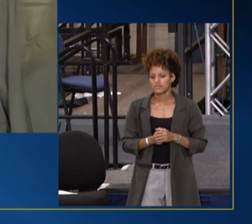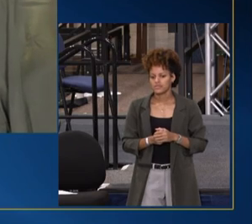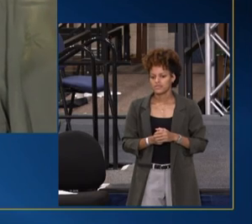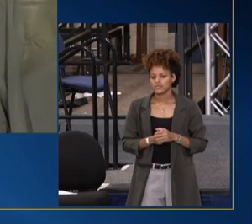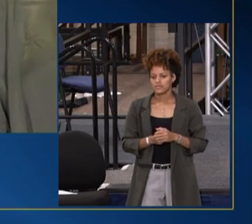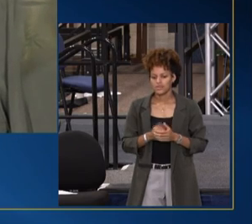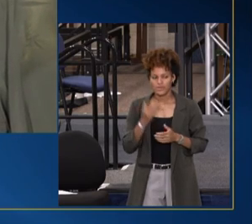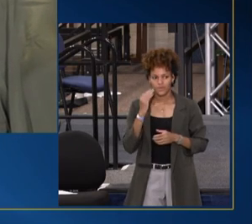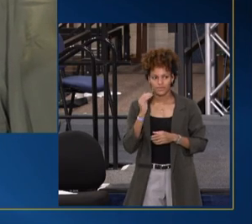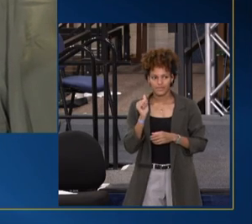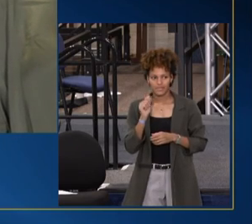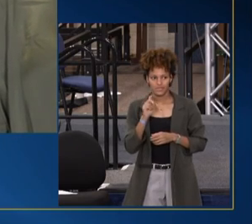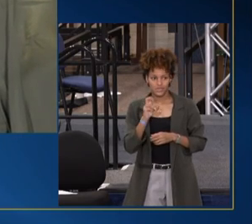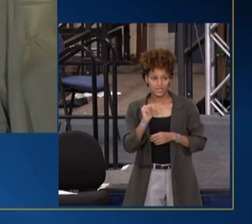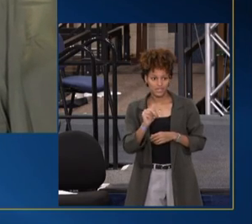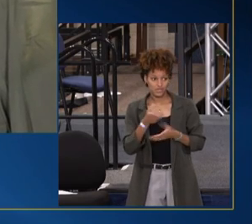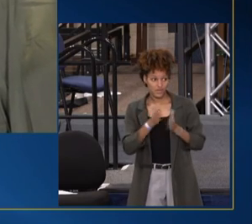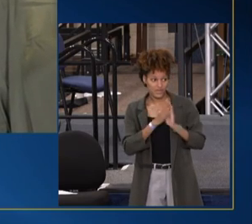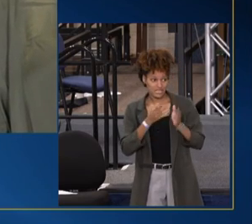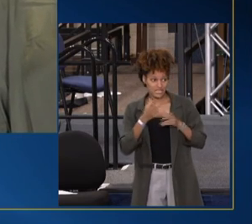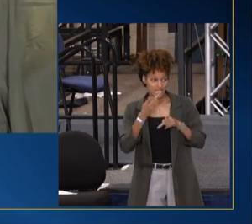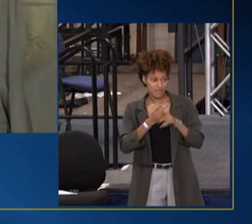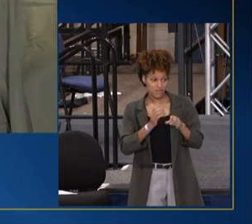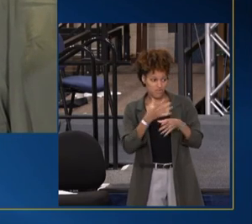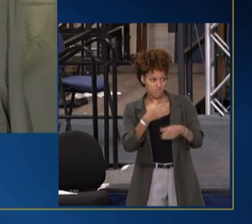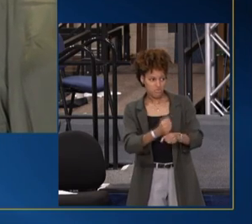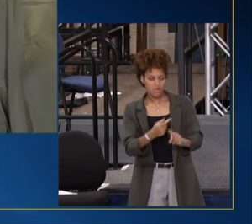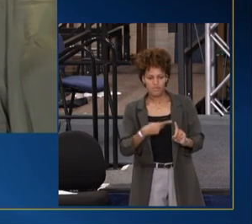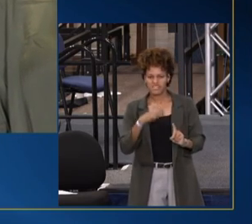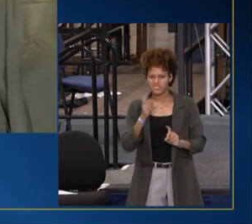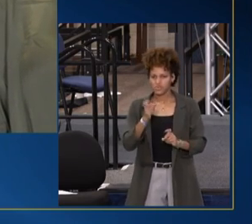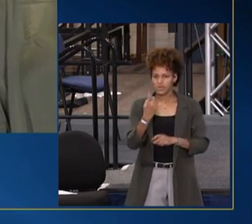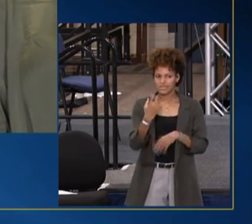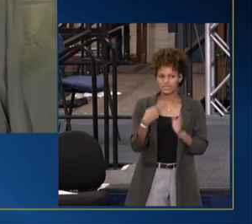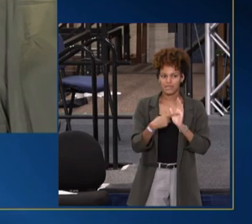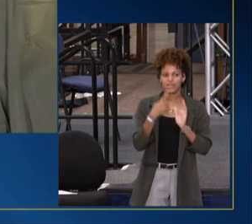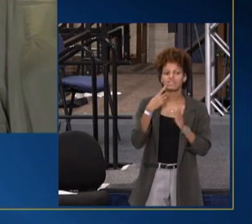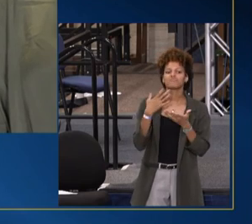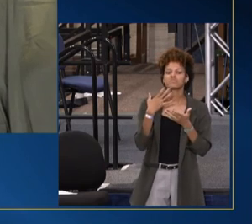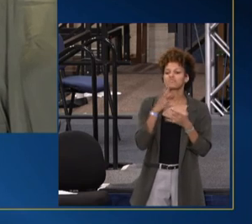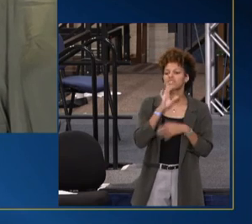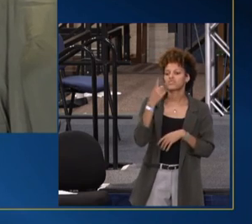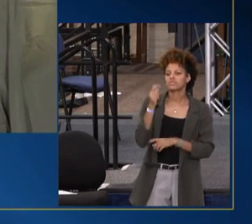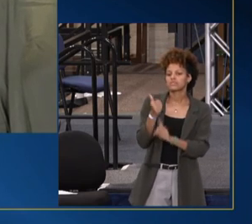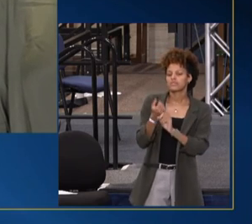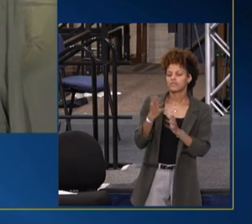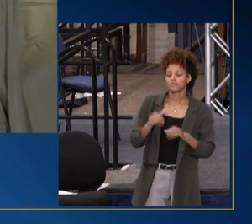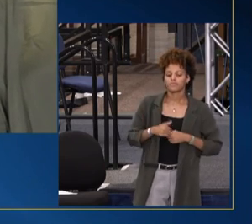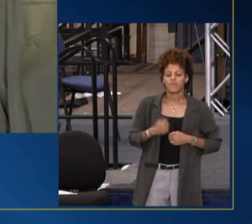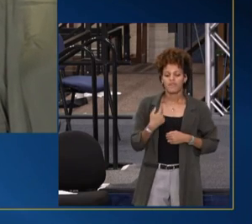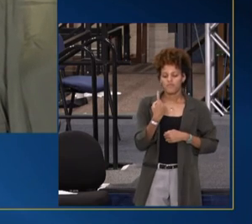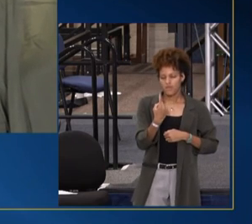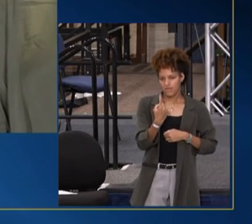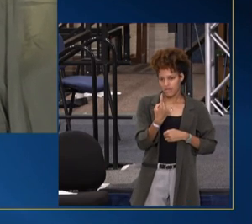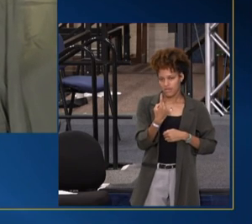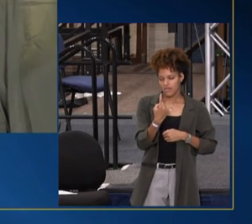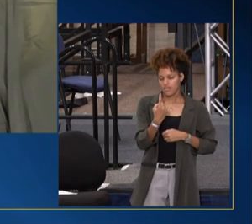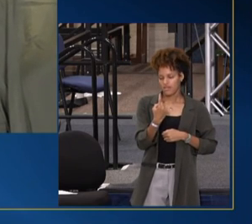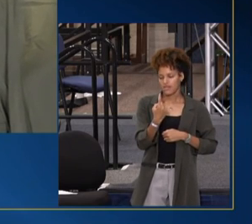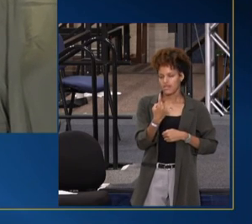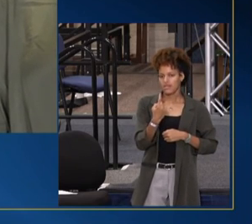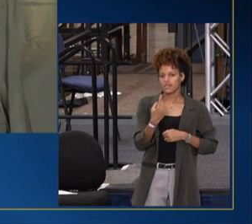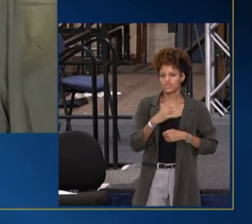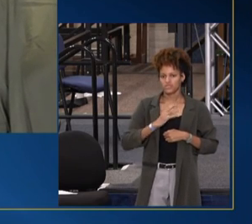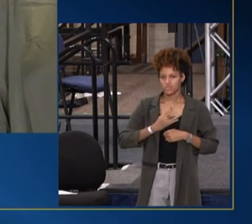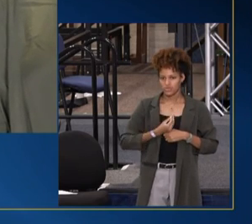At Adrian's request to keep it brief, I'm going to give you one example, and I think it's going to speak for itself. So we have a young